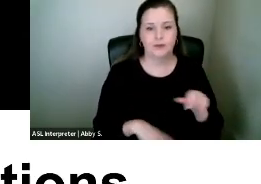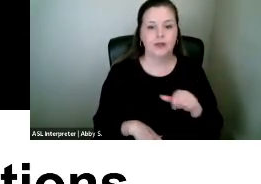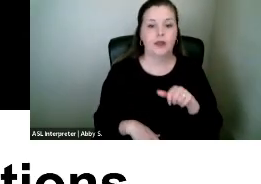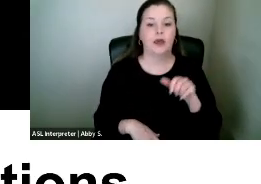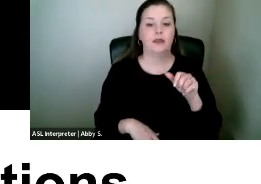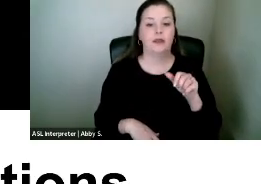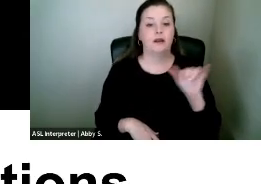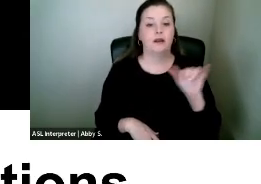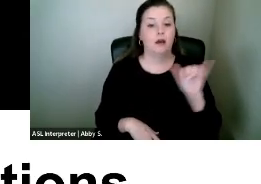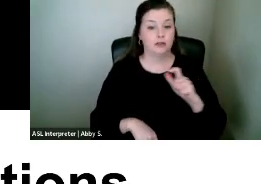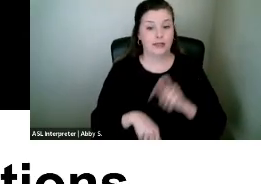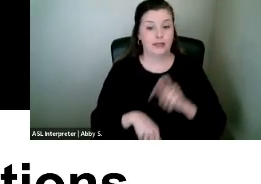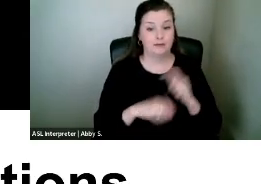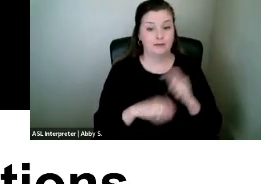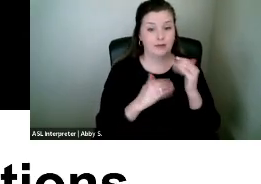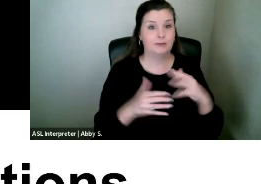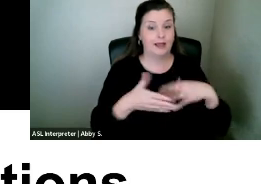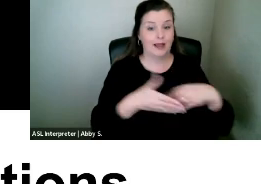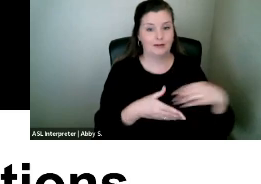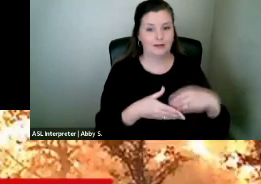unconstitutional.